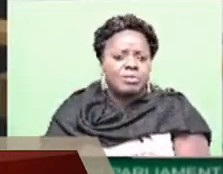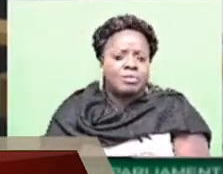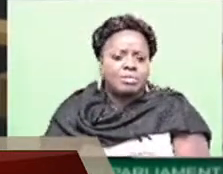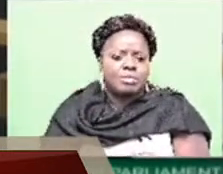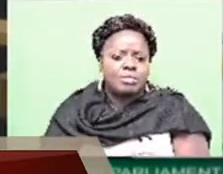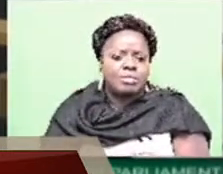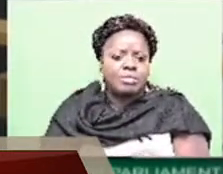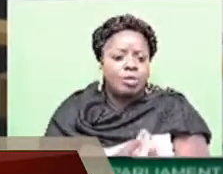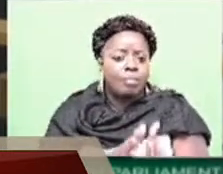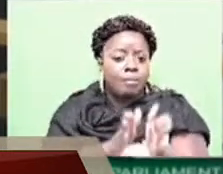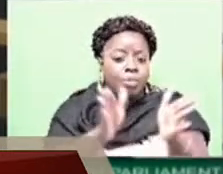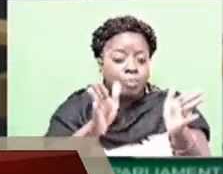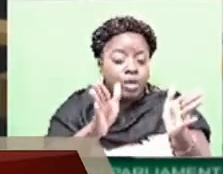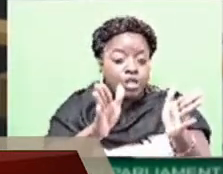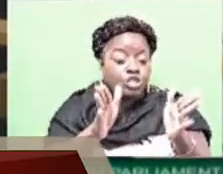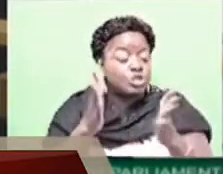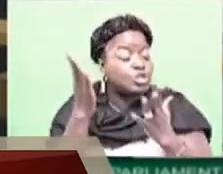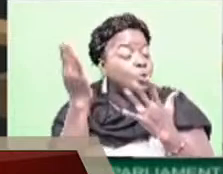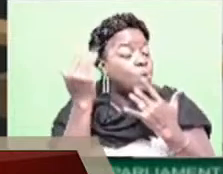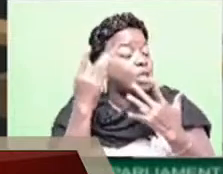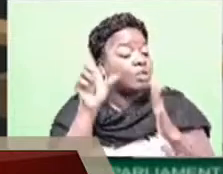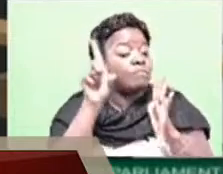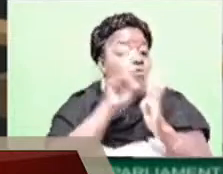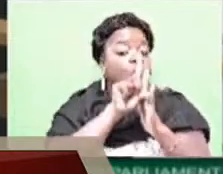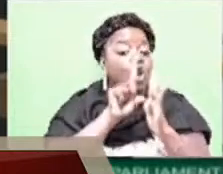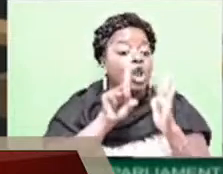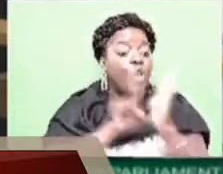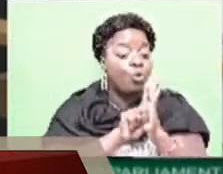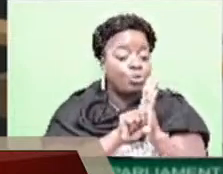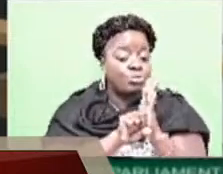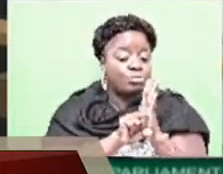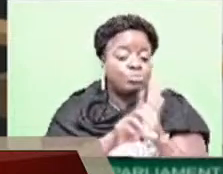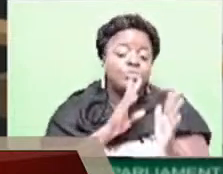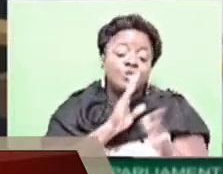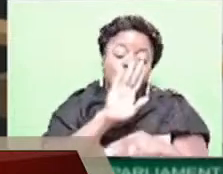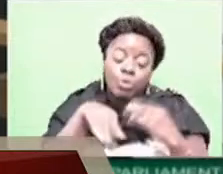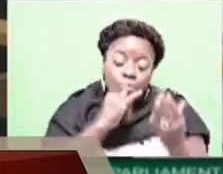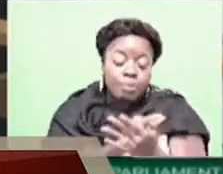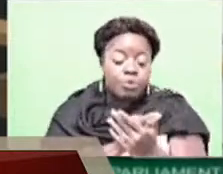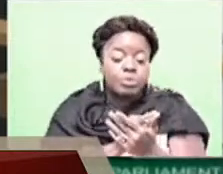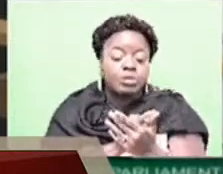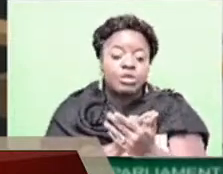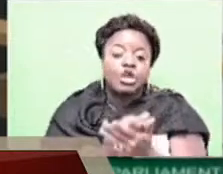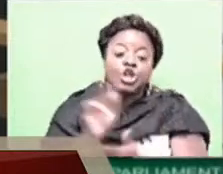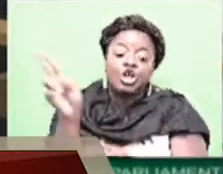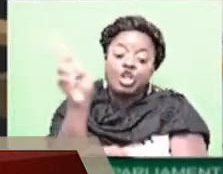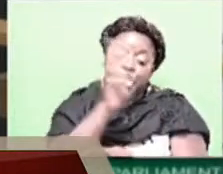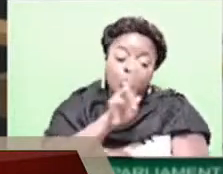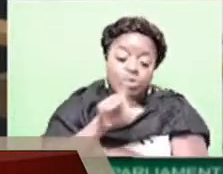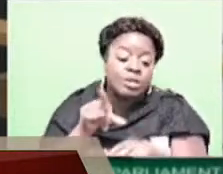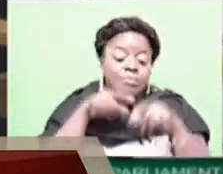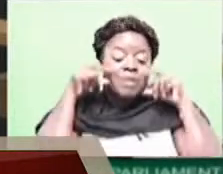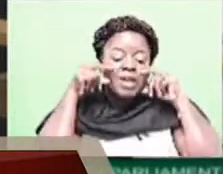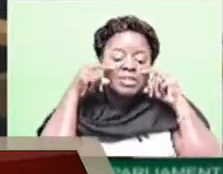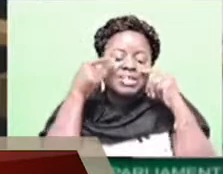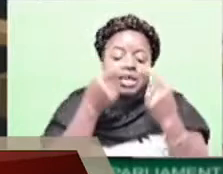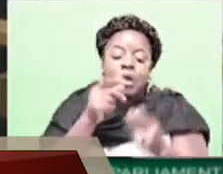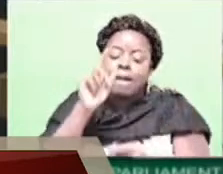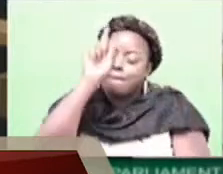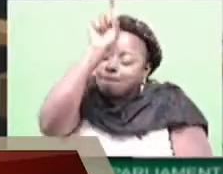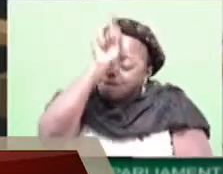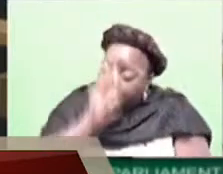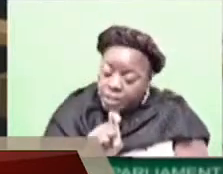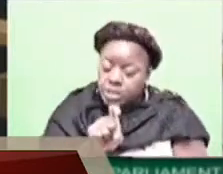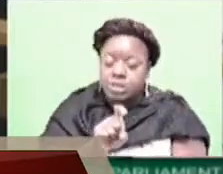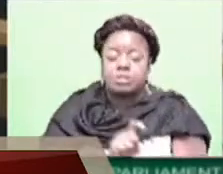looking out for a piece of legislation that dealt with making face masks mandatory. Now, I was